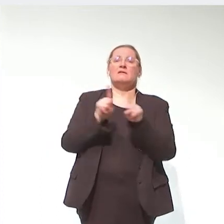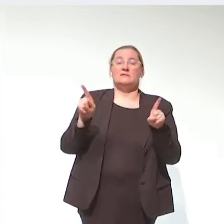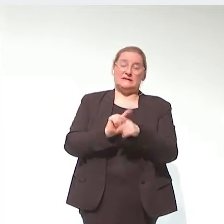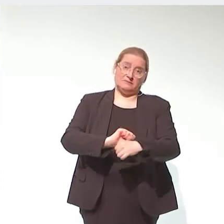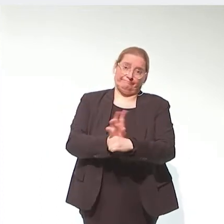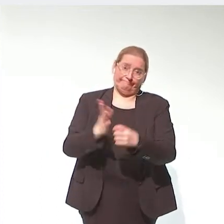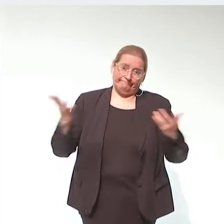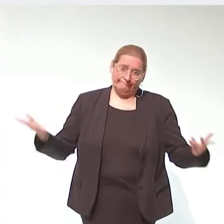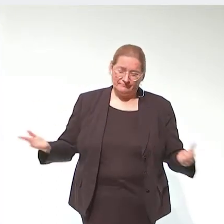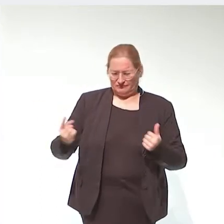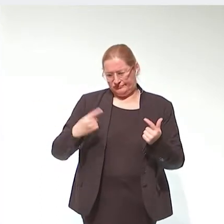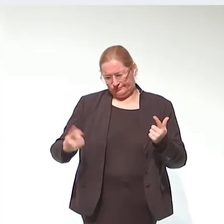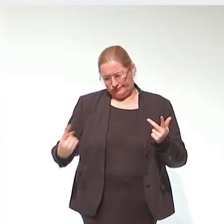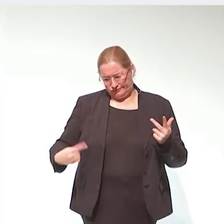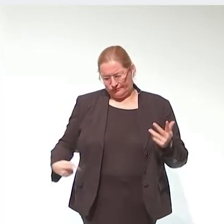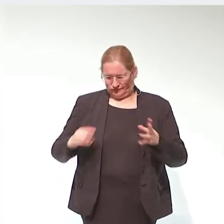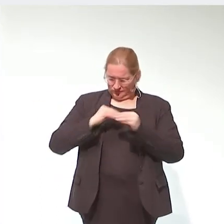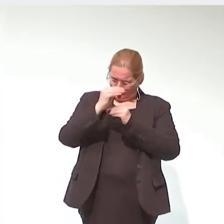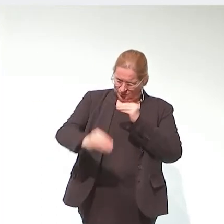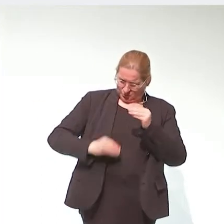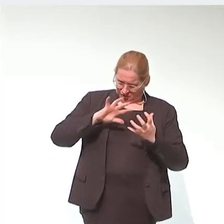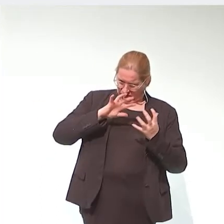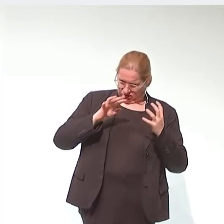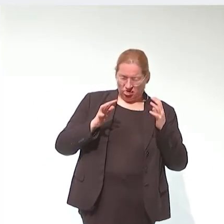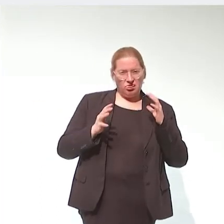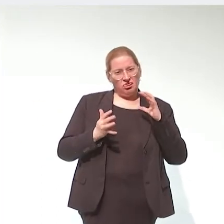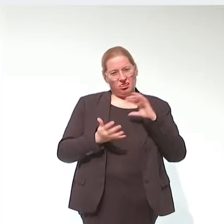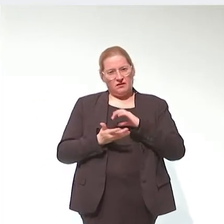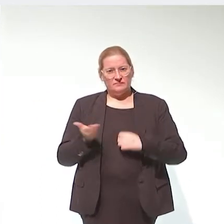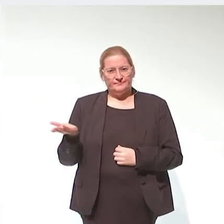our societies as we return to the new normal.